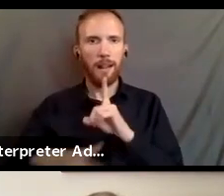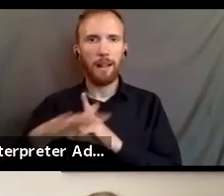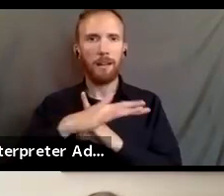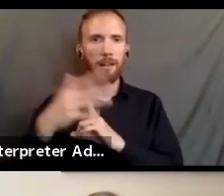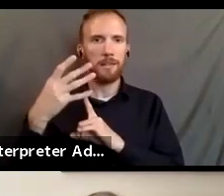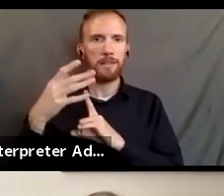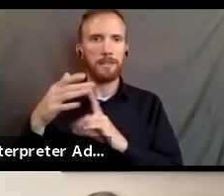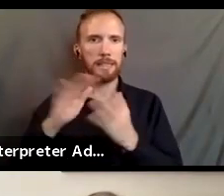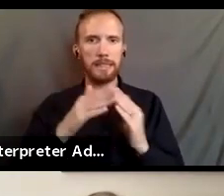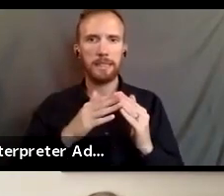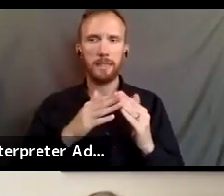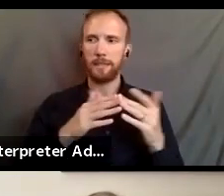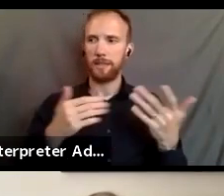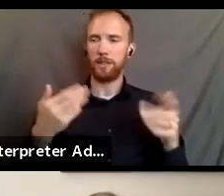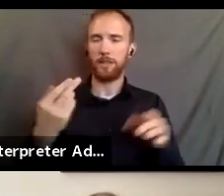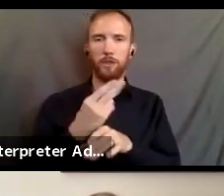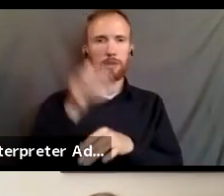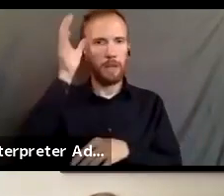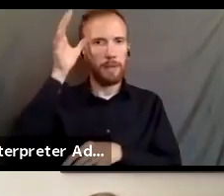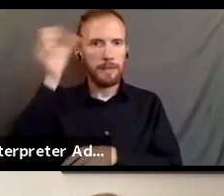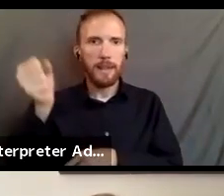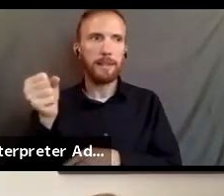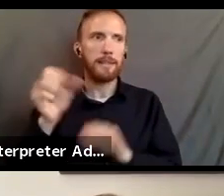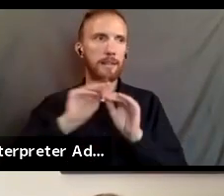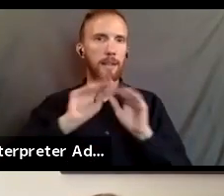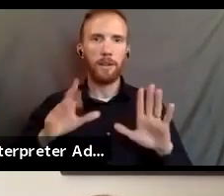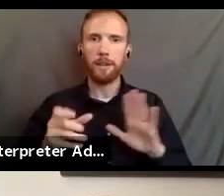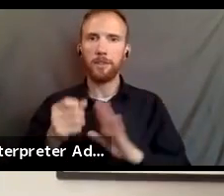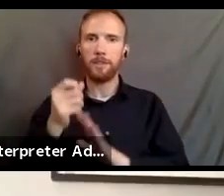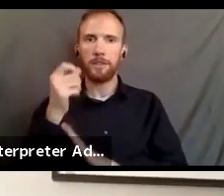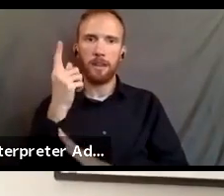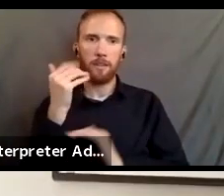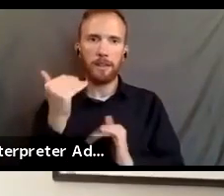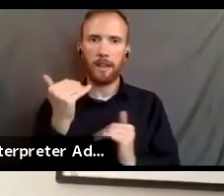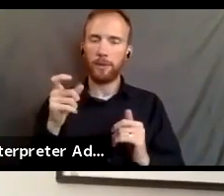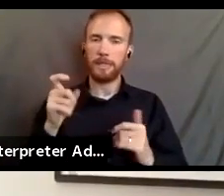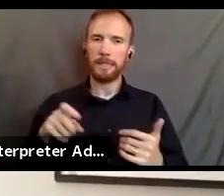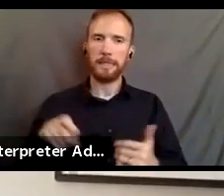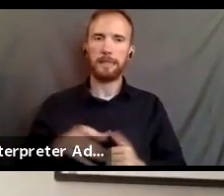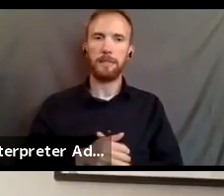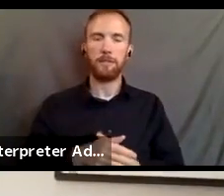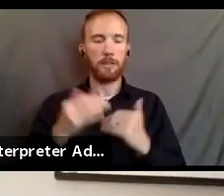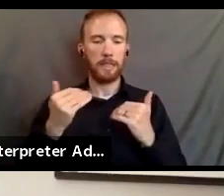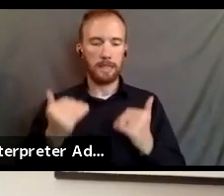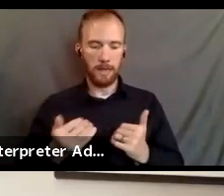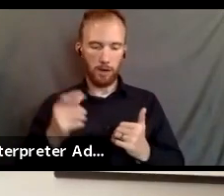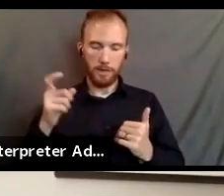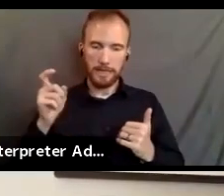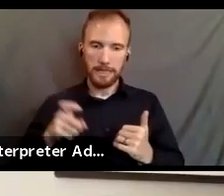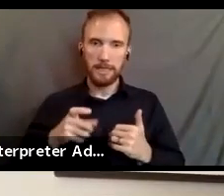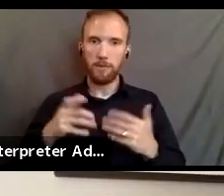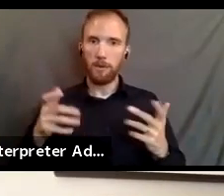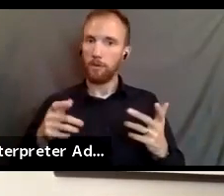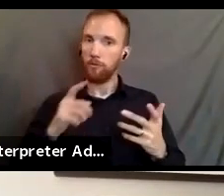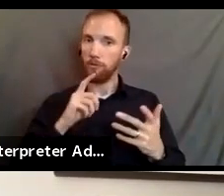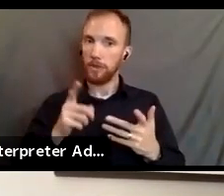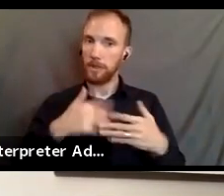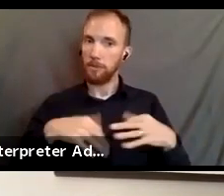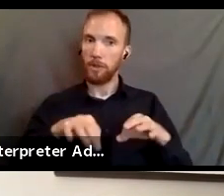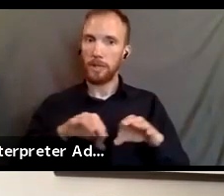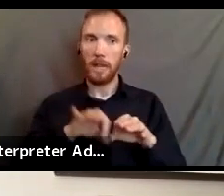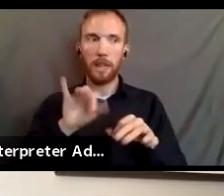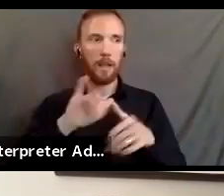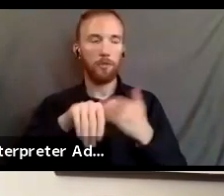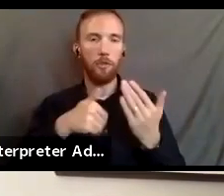the moment and the clarity that we need in our time we need right now urgently that our schools reflect the